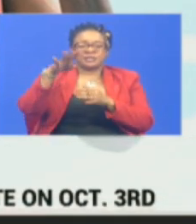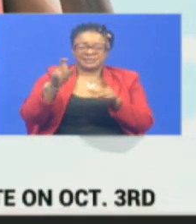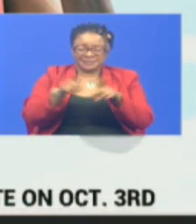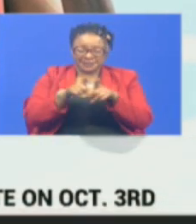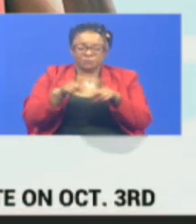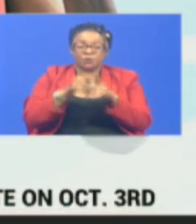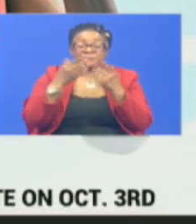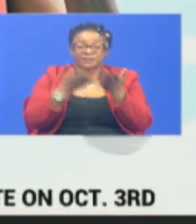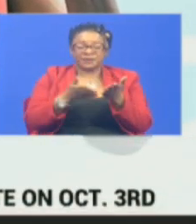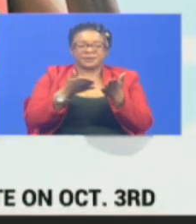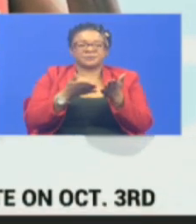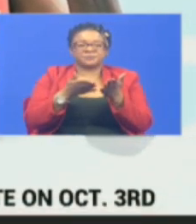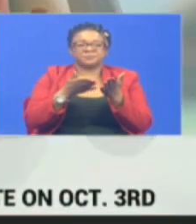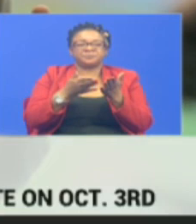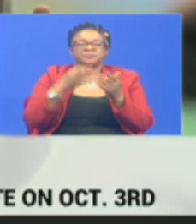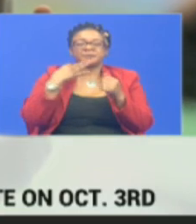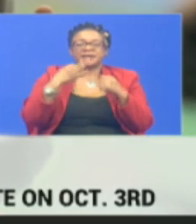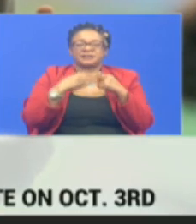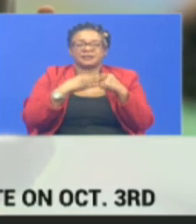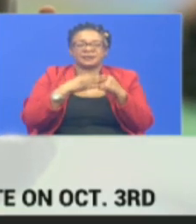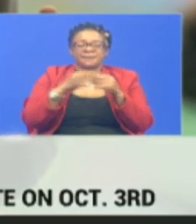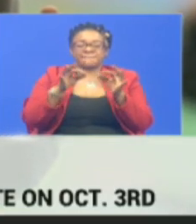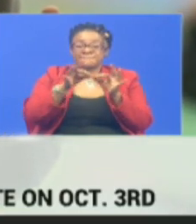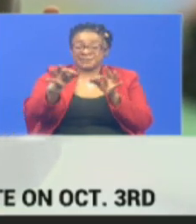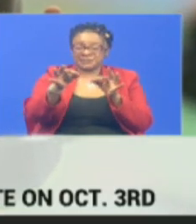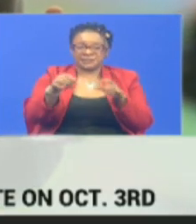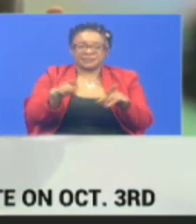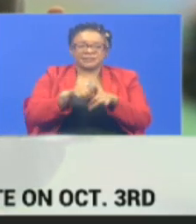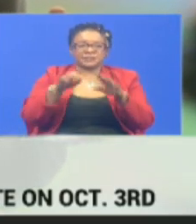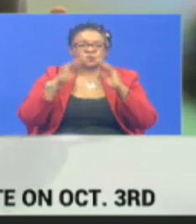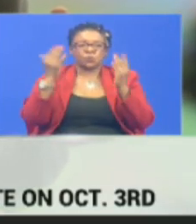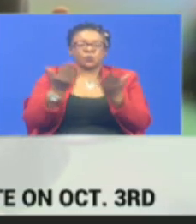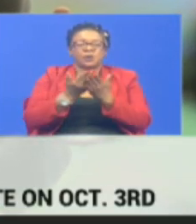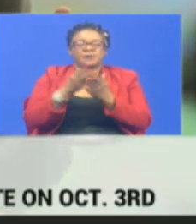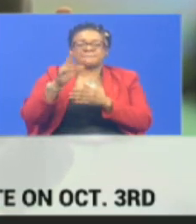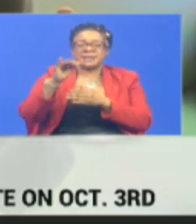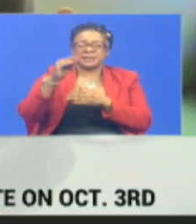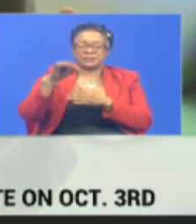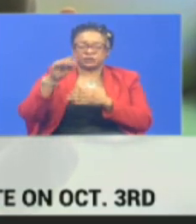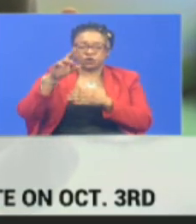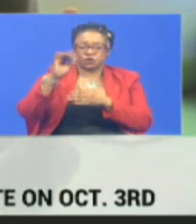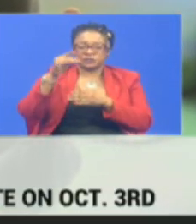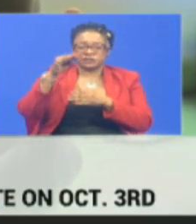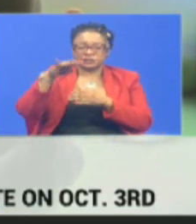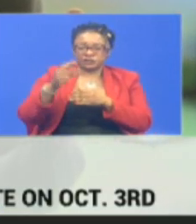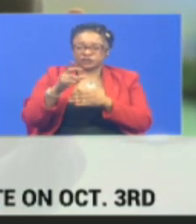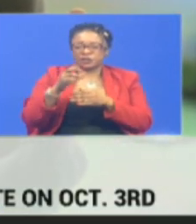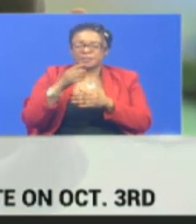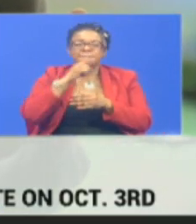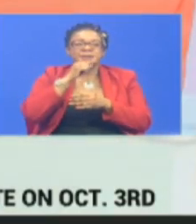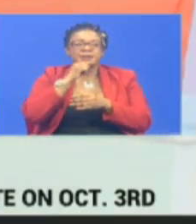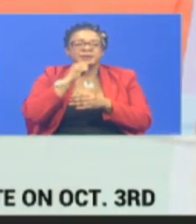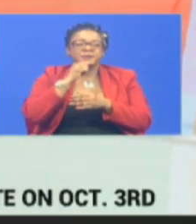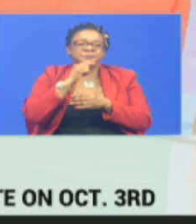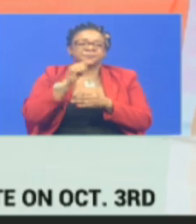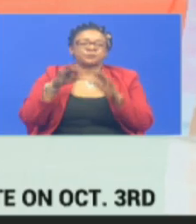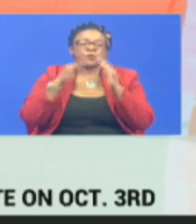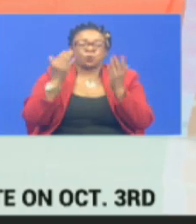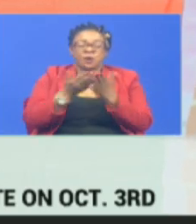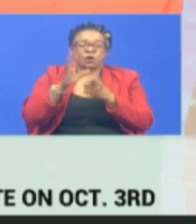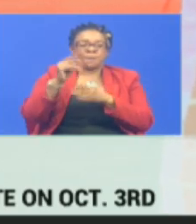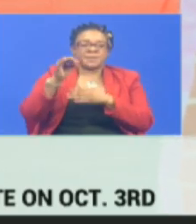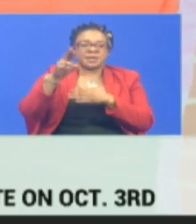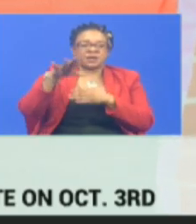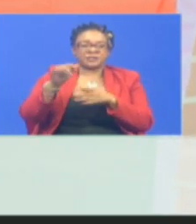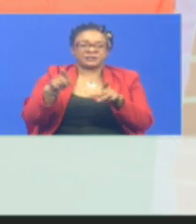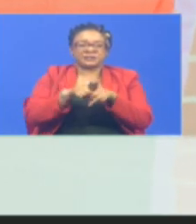in her 4800 meters race, as is world bronze medalist Ferguson Rotich in the men's race. World champ Helen Obiri is also lined